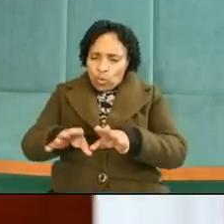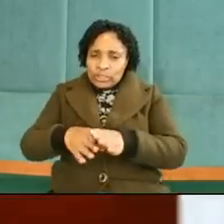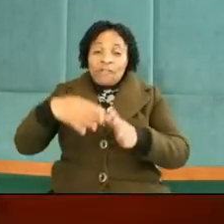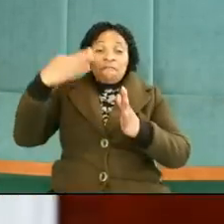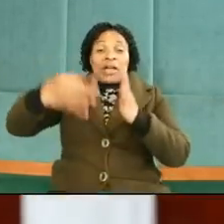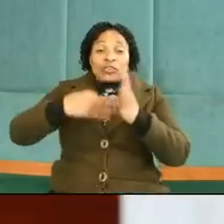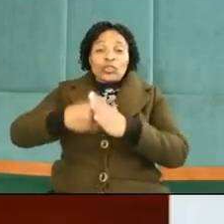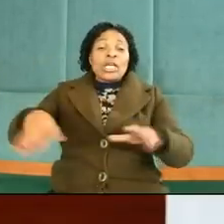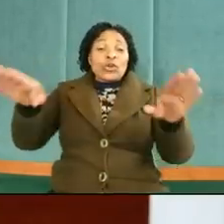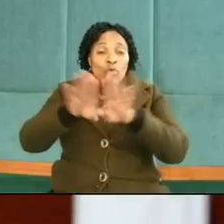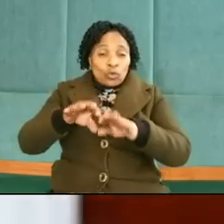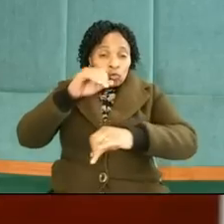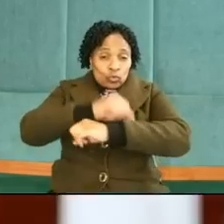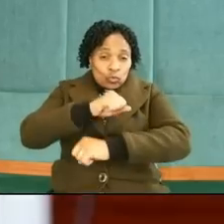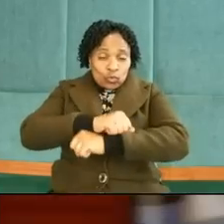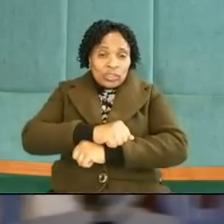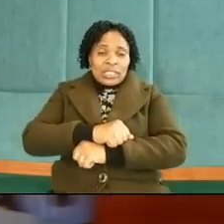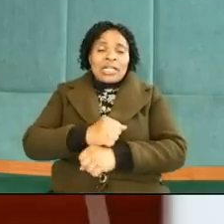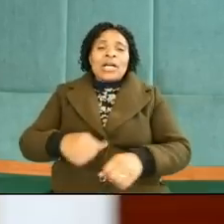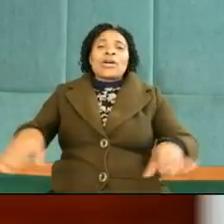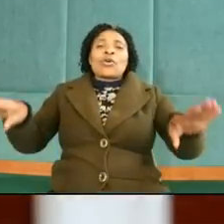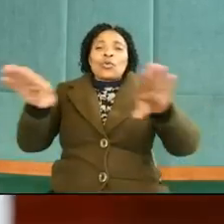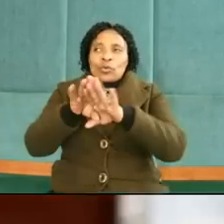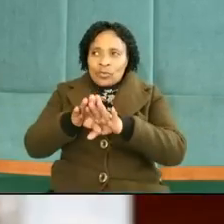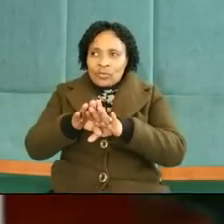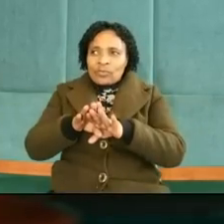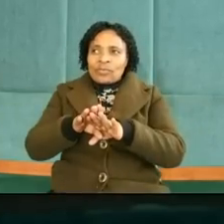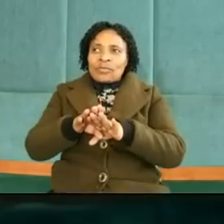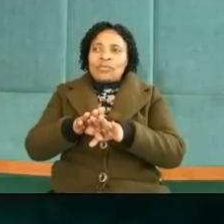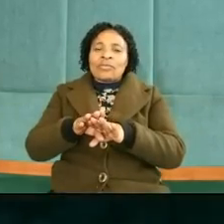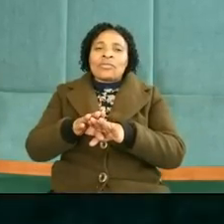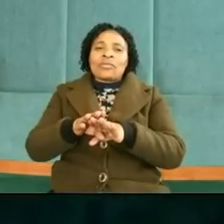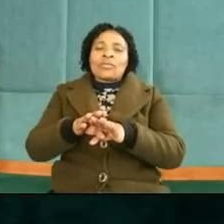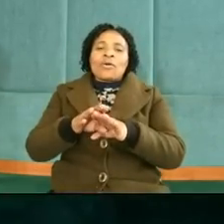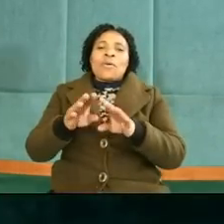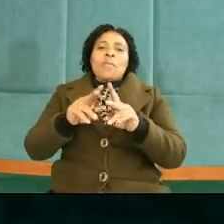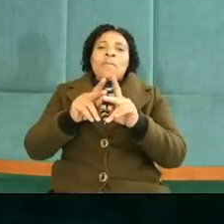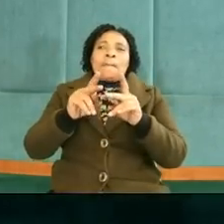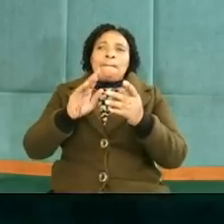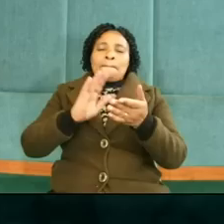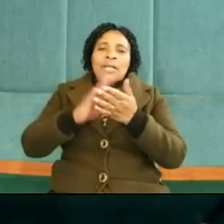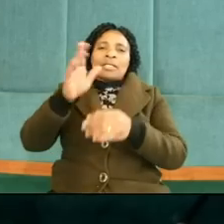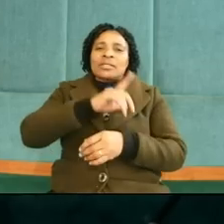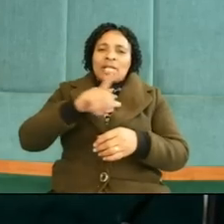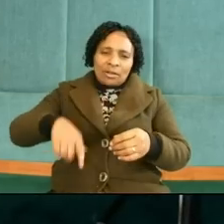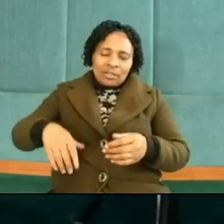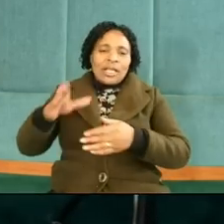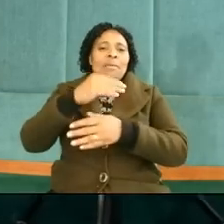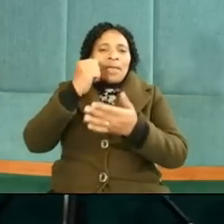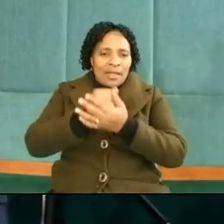down schools. And they locked down, praise the Lord.